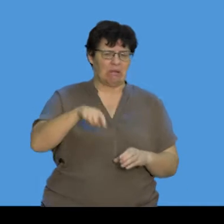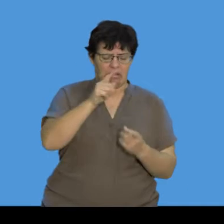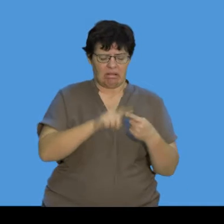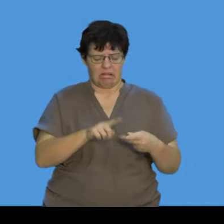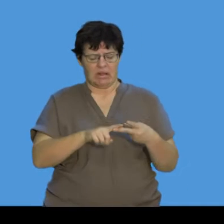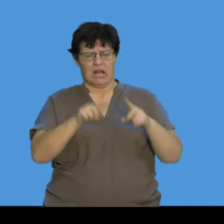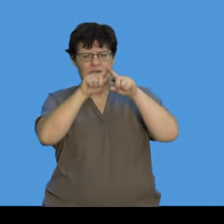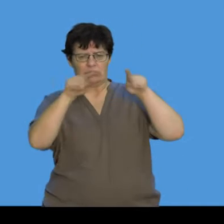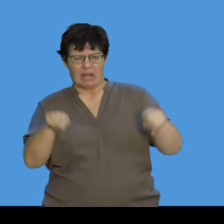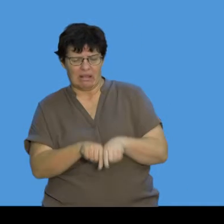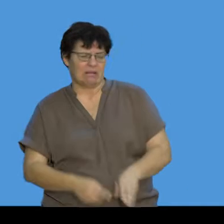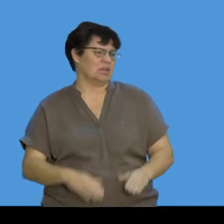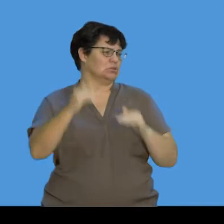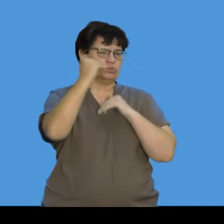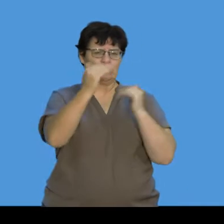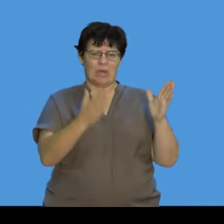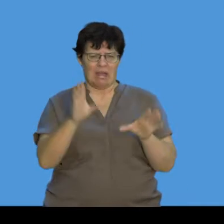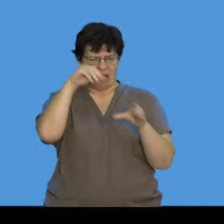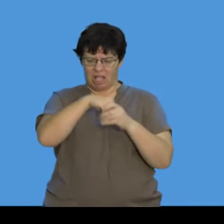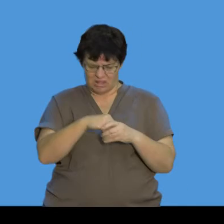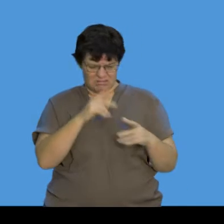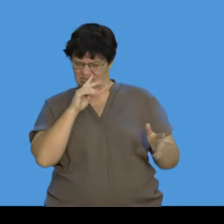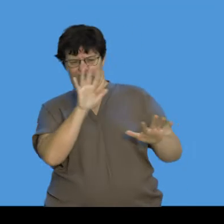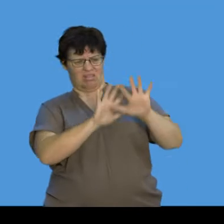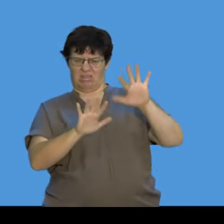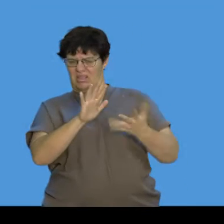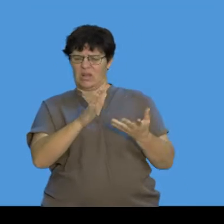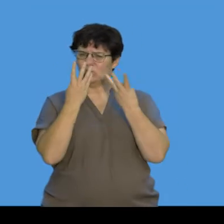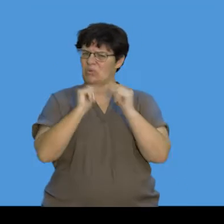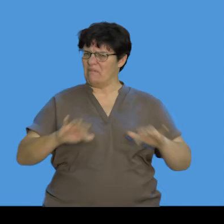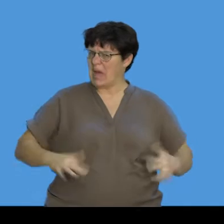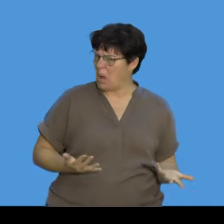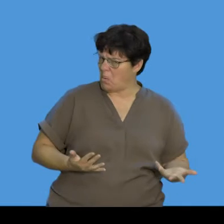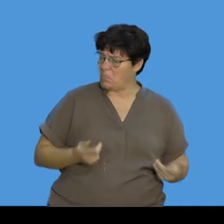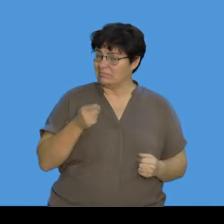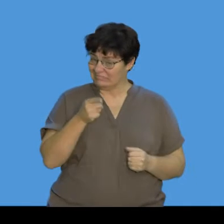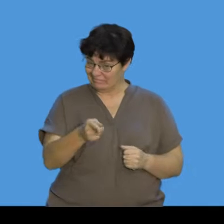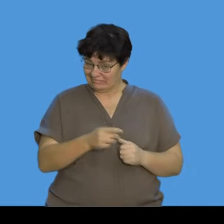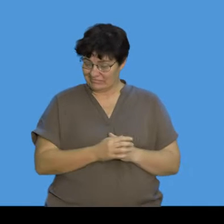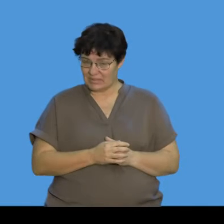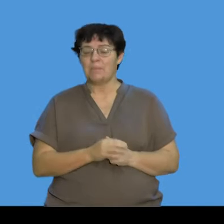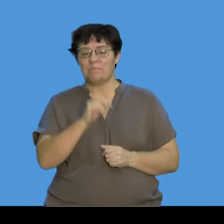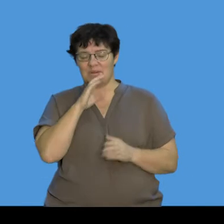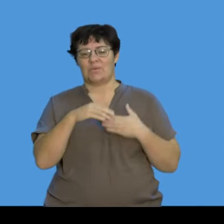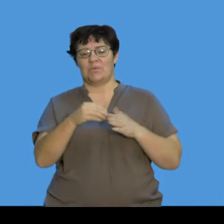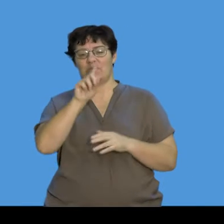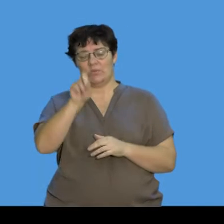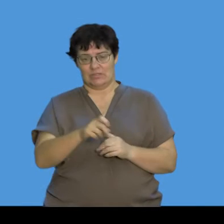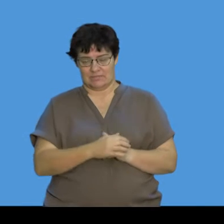a square. How can you then use Euclidean geometry to try and solve that particular question? That's our leading